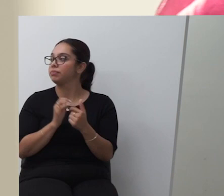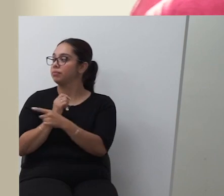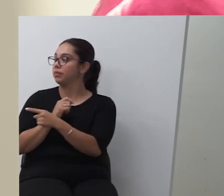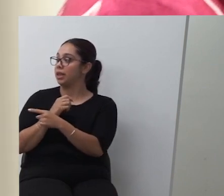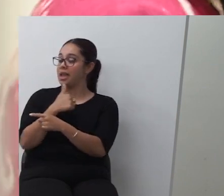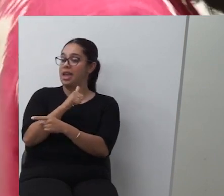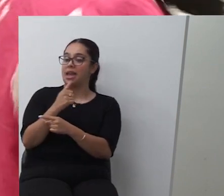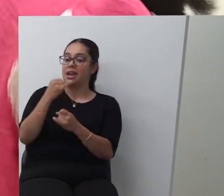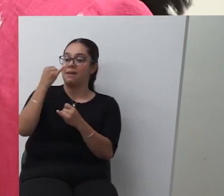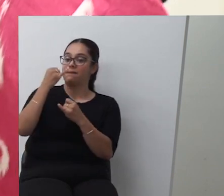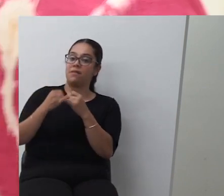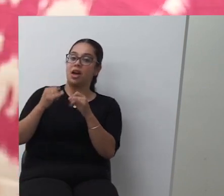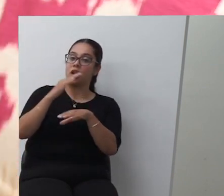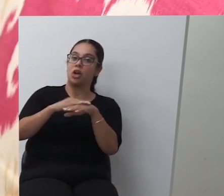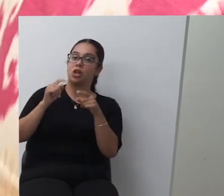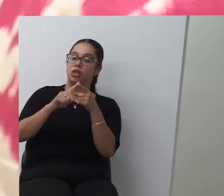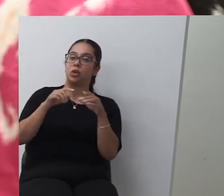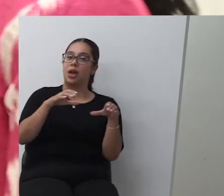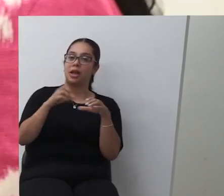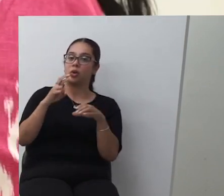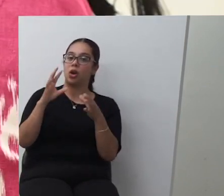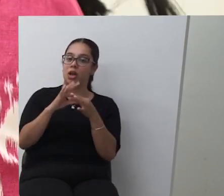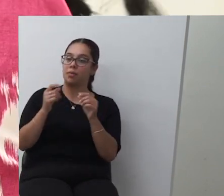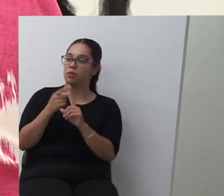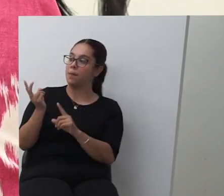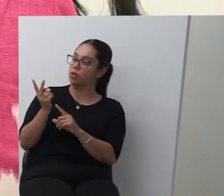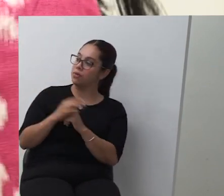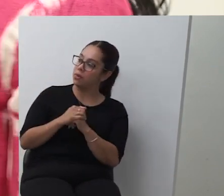Any final calls to action or comments from the both of